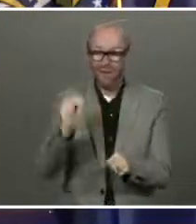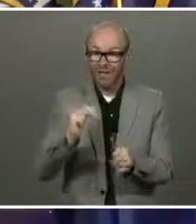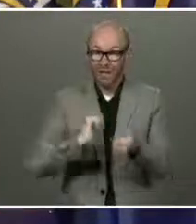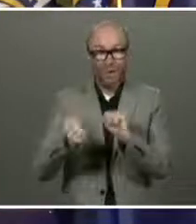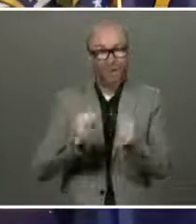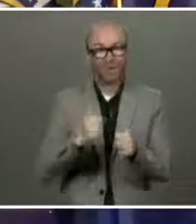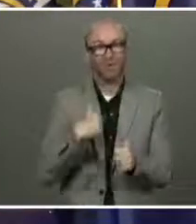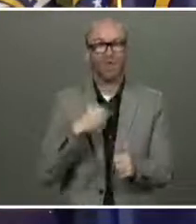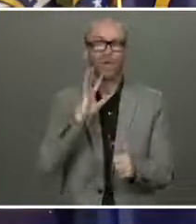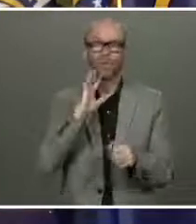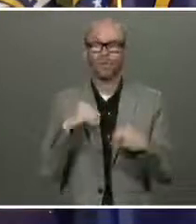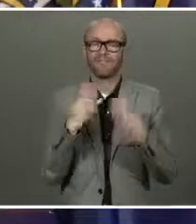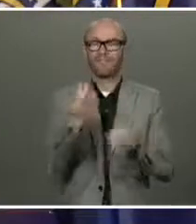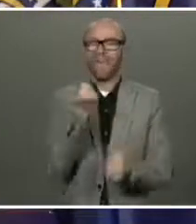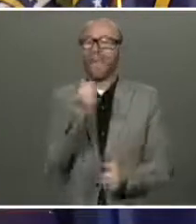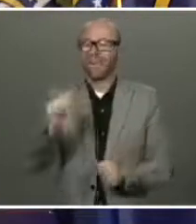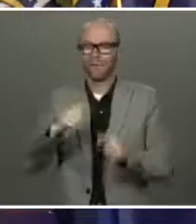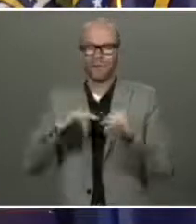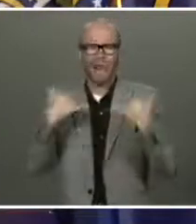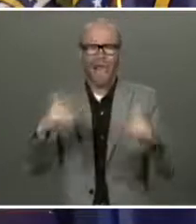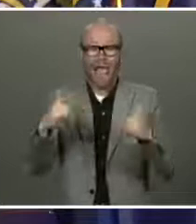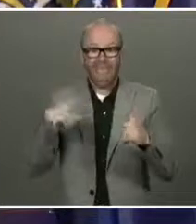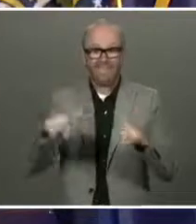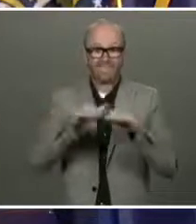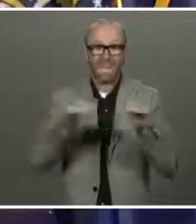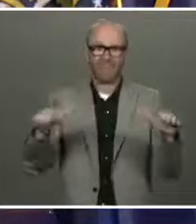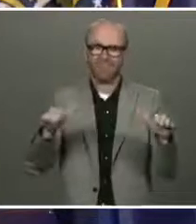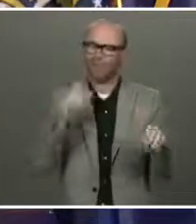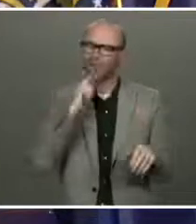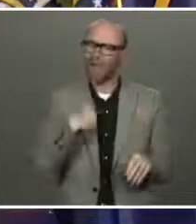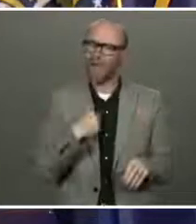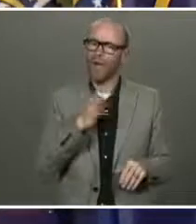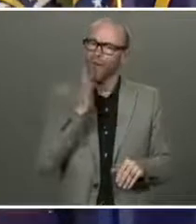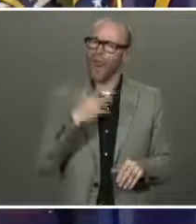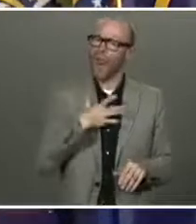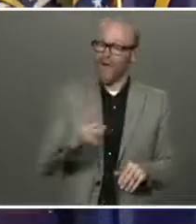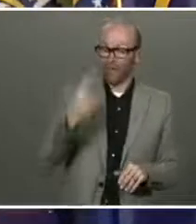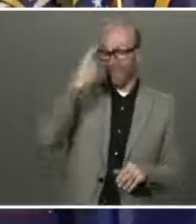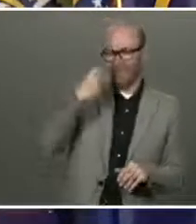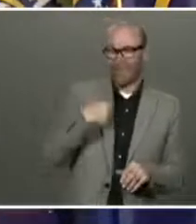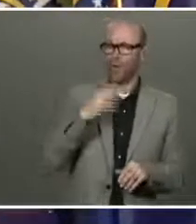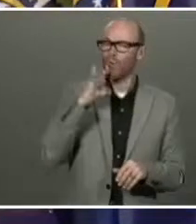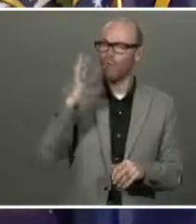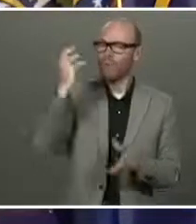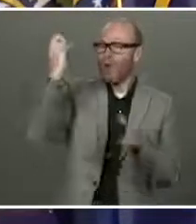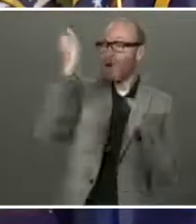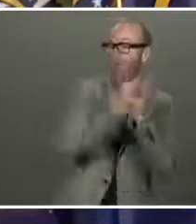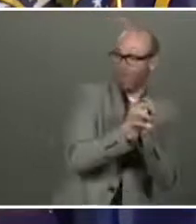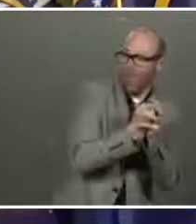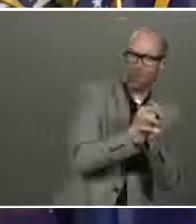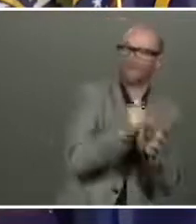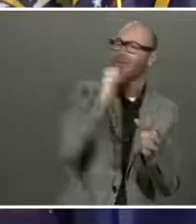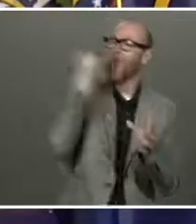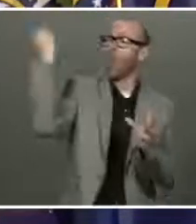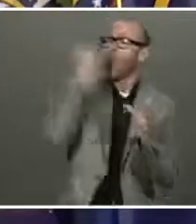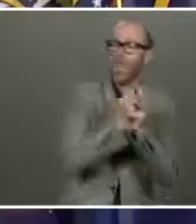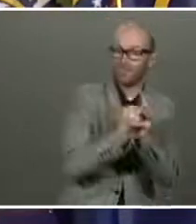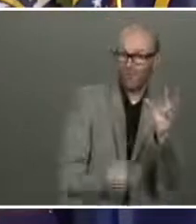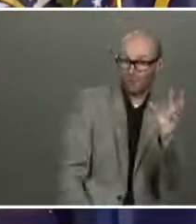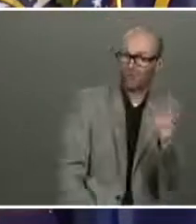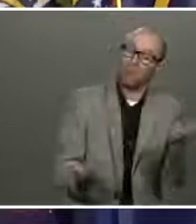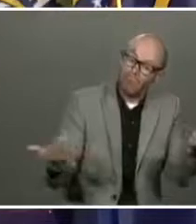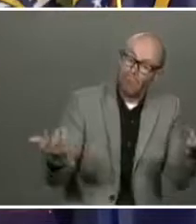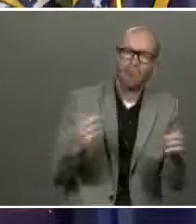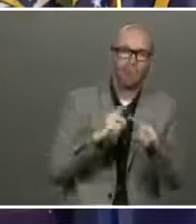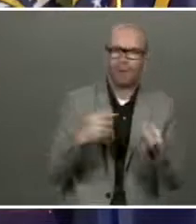I would have given anything to be able to play at this level. I like to think I'm the guy who would have caught the ball and not dropped the ball. But we all have a